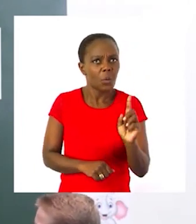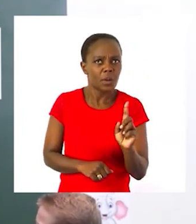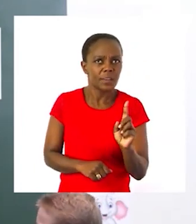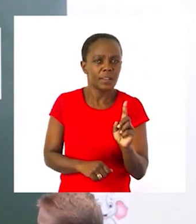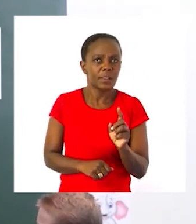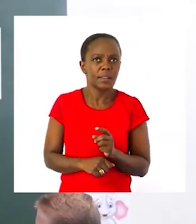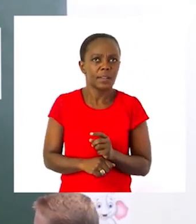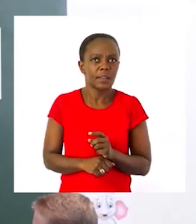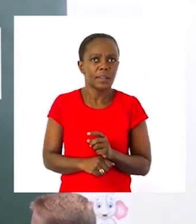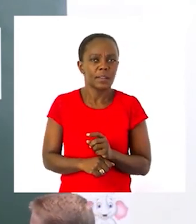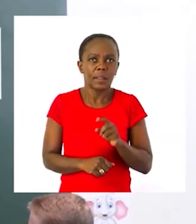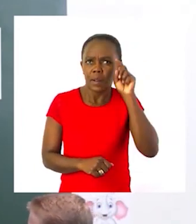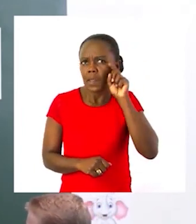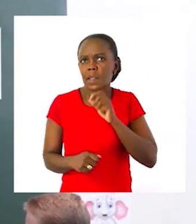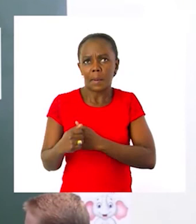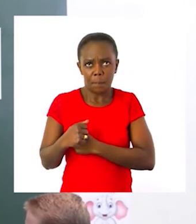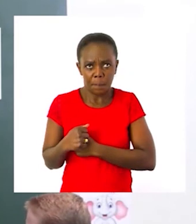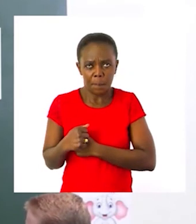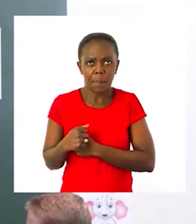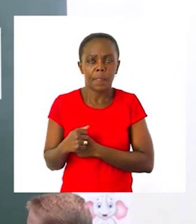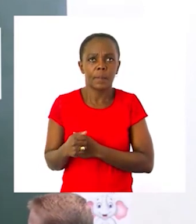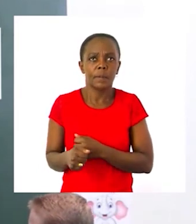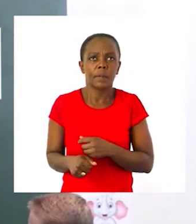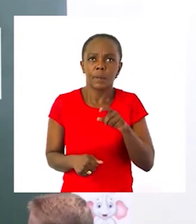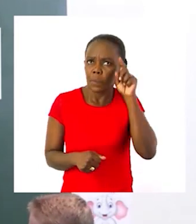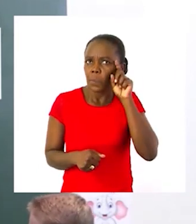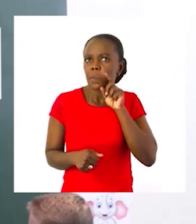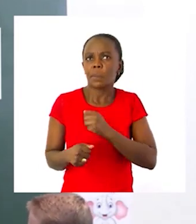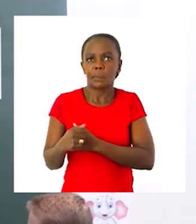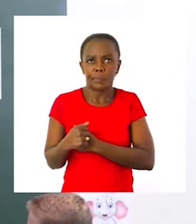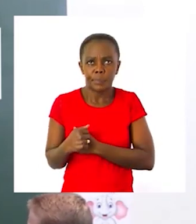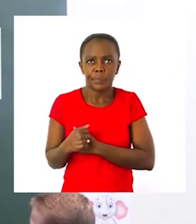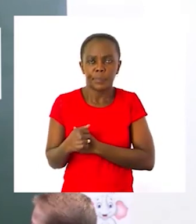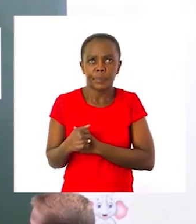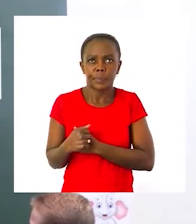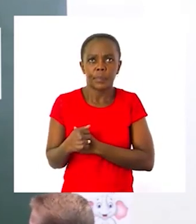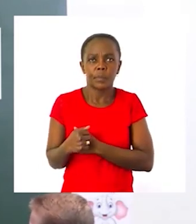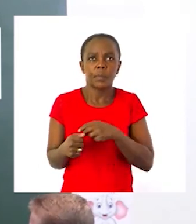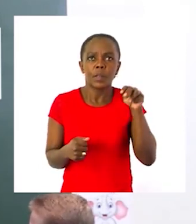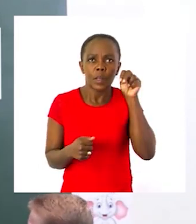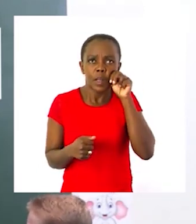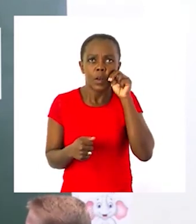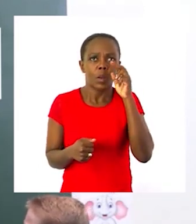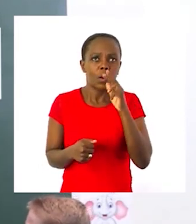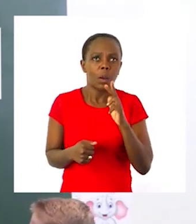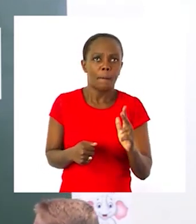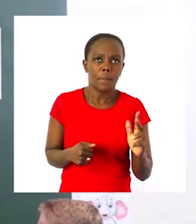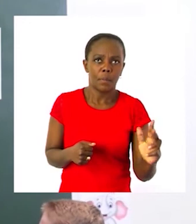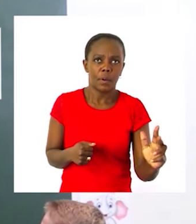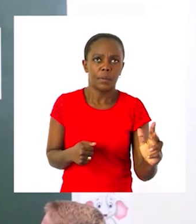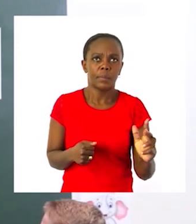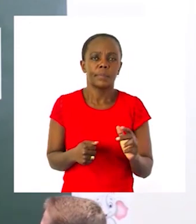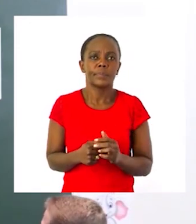Yes, grandma. This is grandma. This is a noun name for